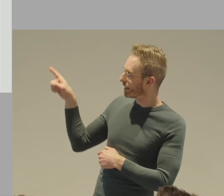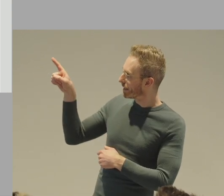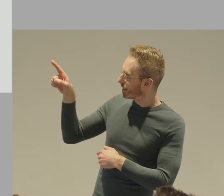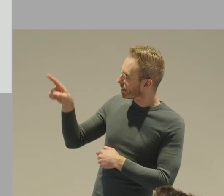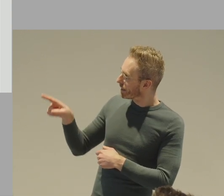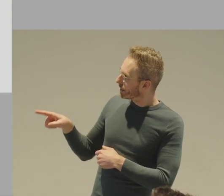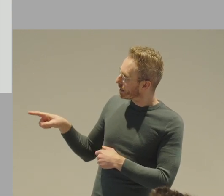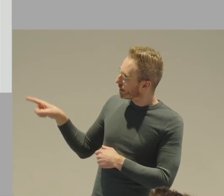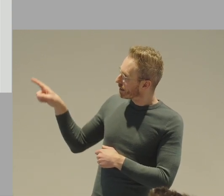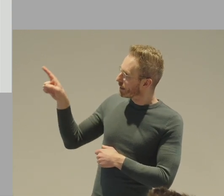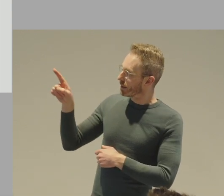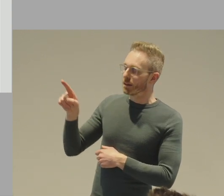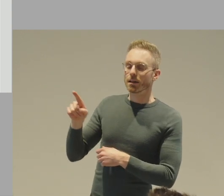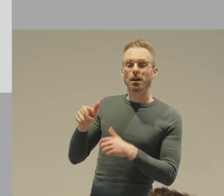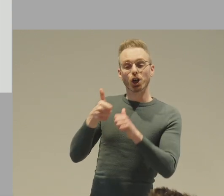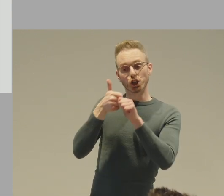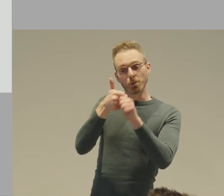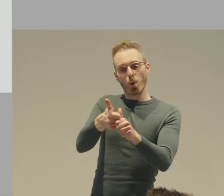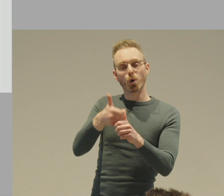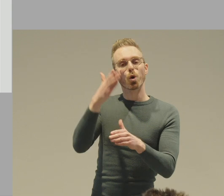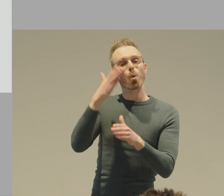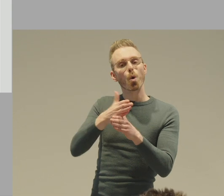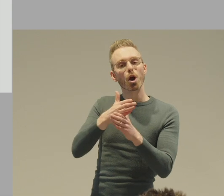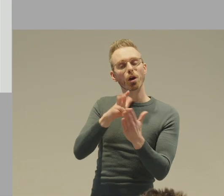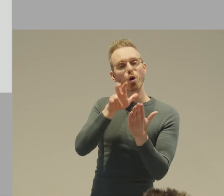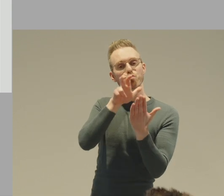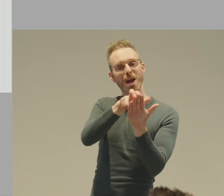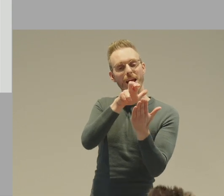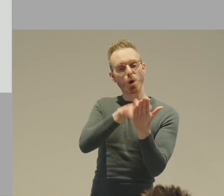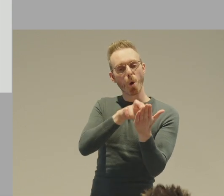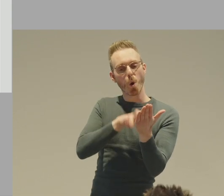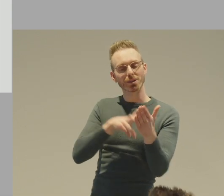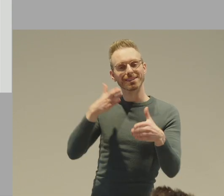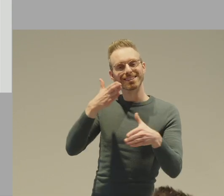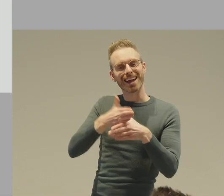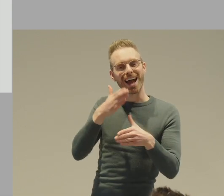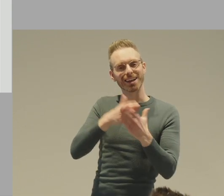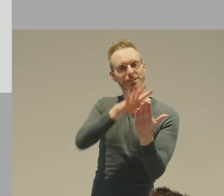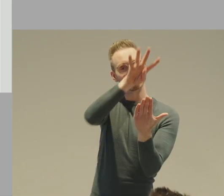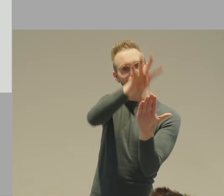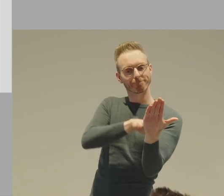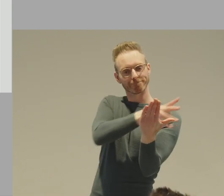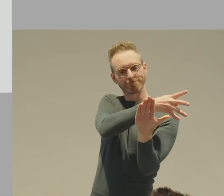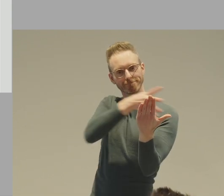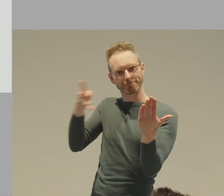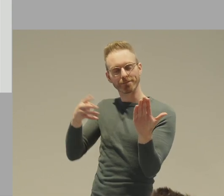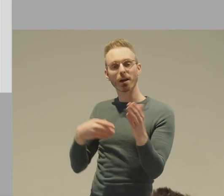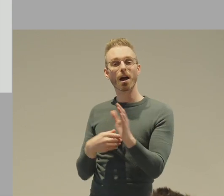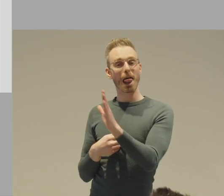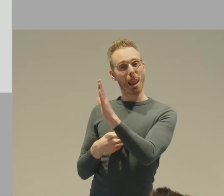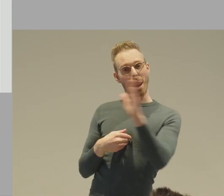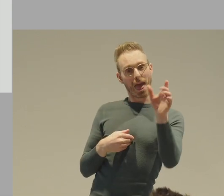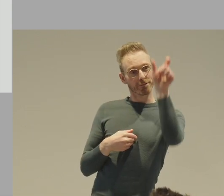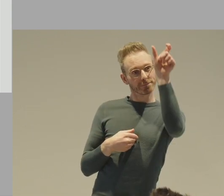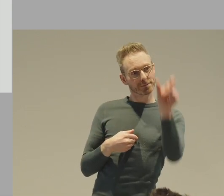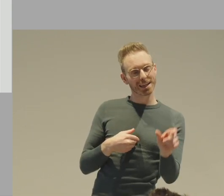This is what it looks like, the support worker record of tasks. You got the task name kind of on the left. So this is an example of